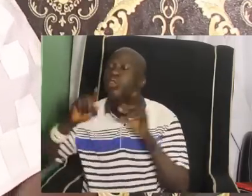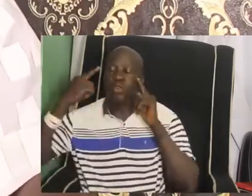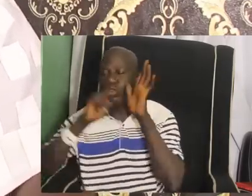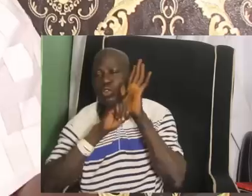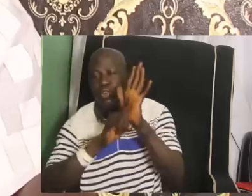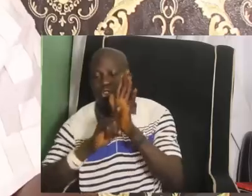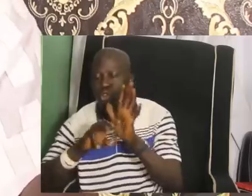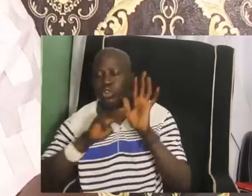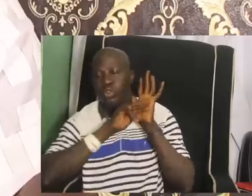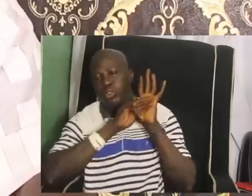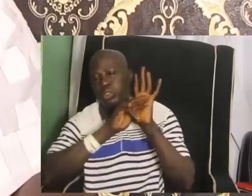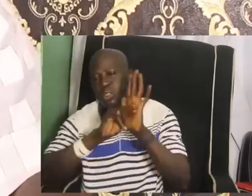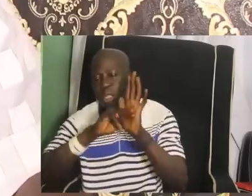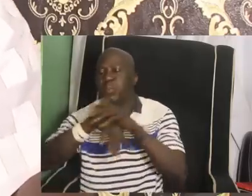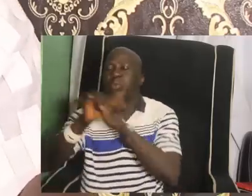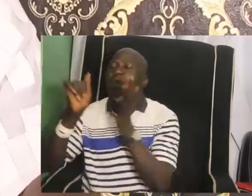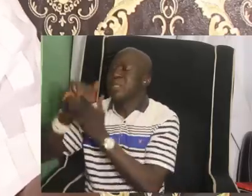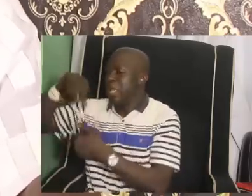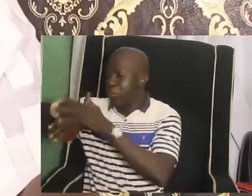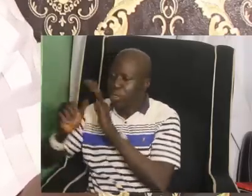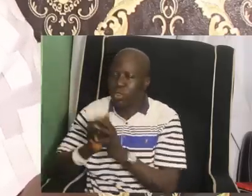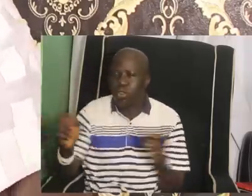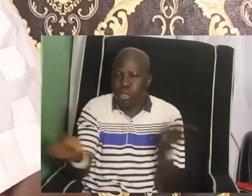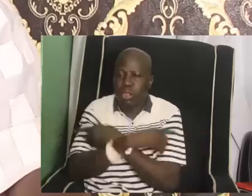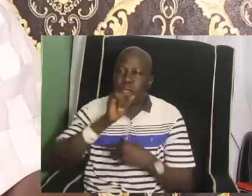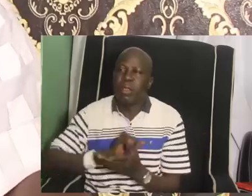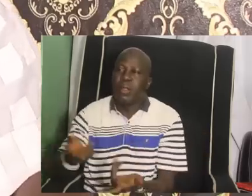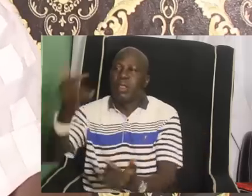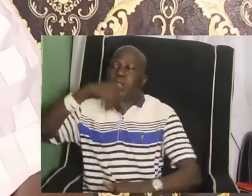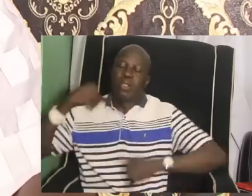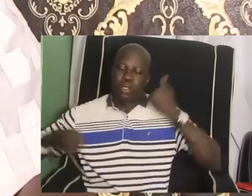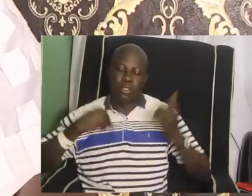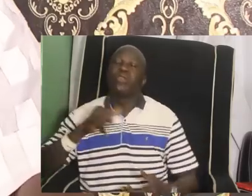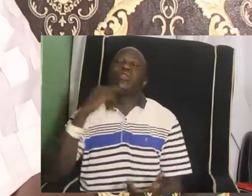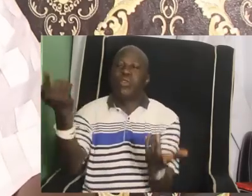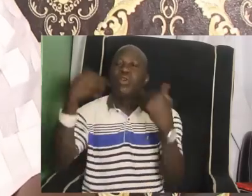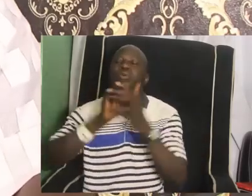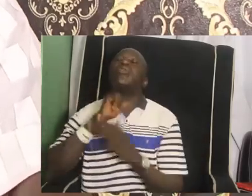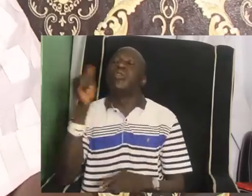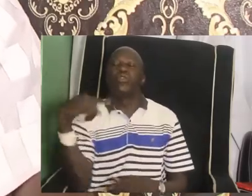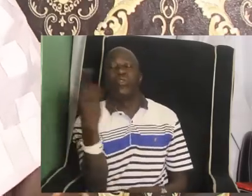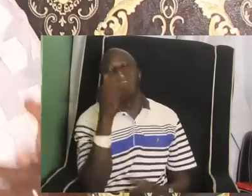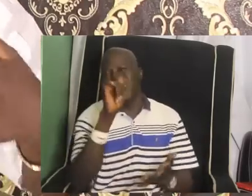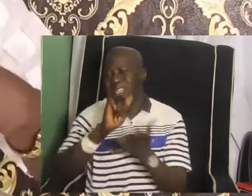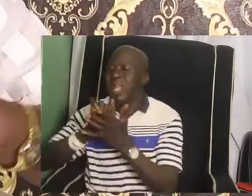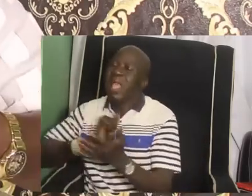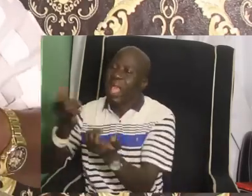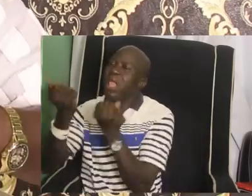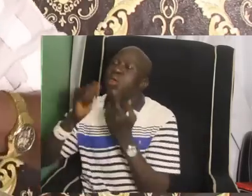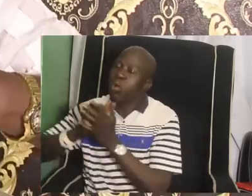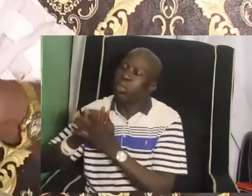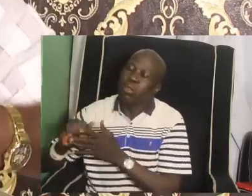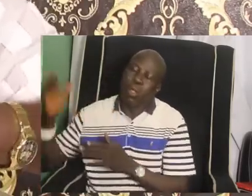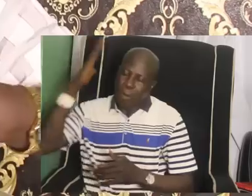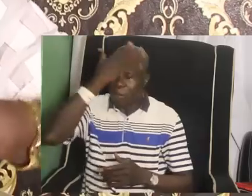pe ojo ayo re de. Show the sign that your day of joy has come. Iye ni kan ko. Not only that. Mo ni I say o ma wo aso